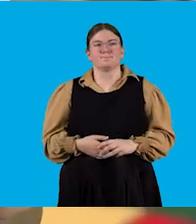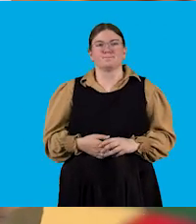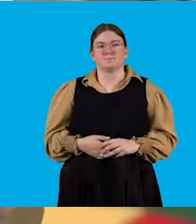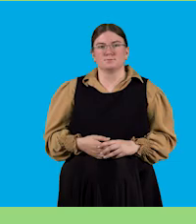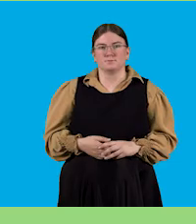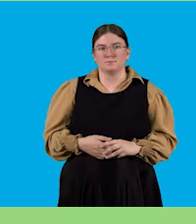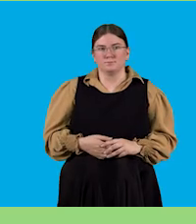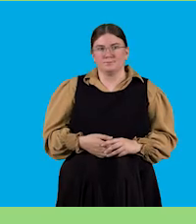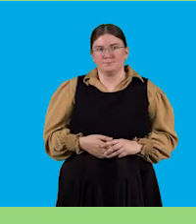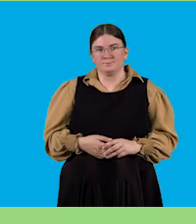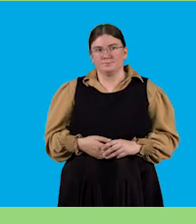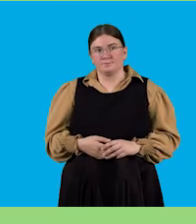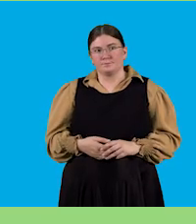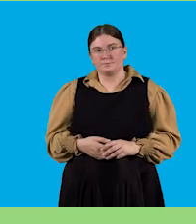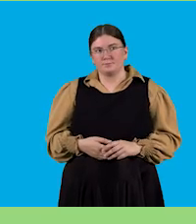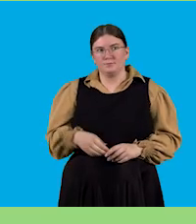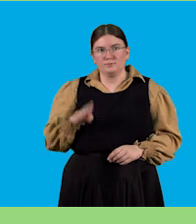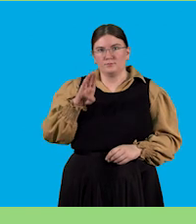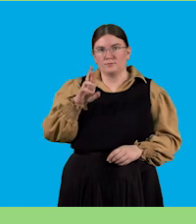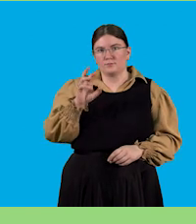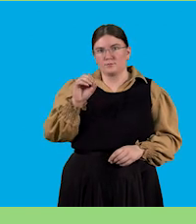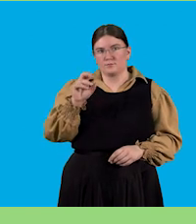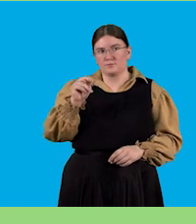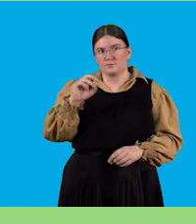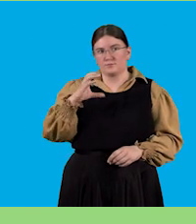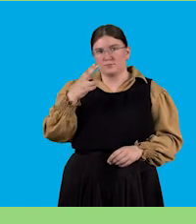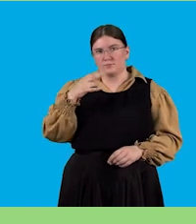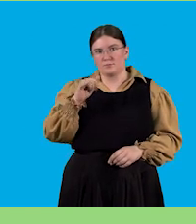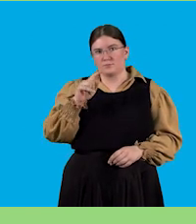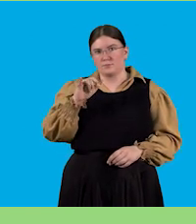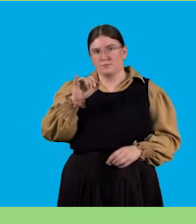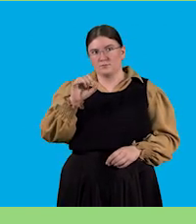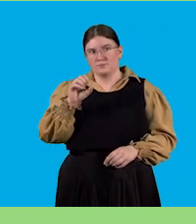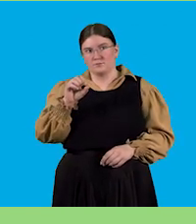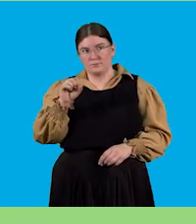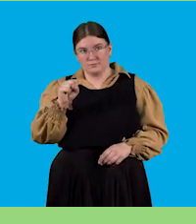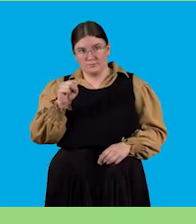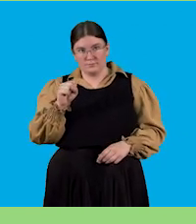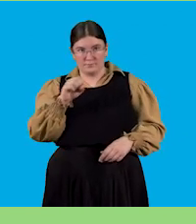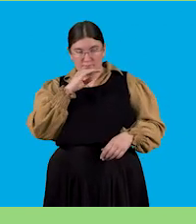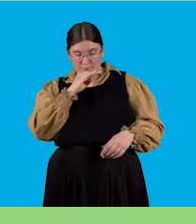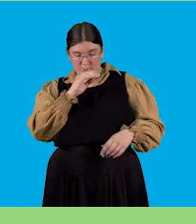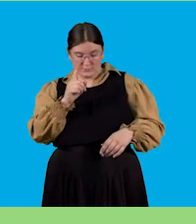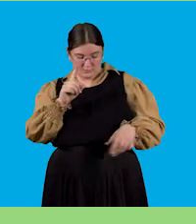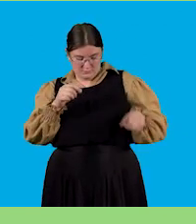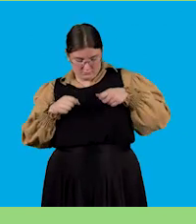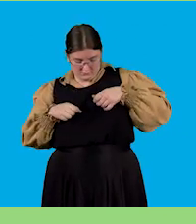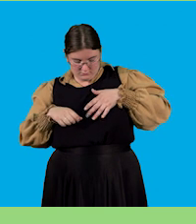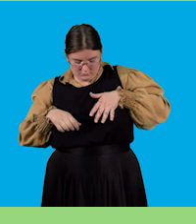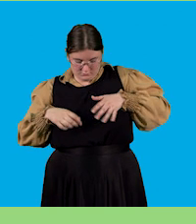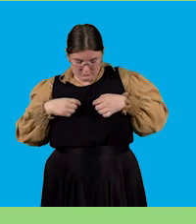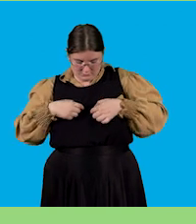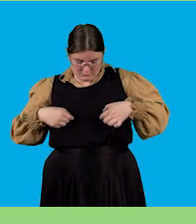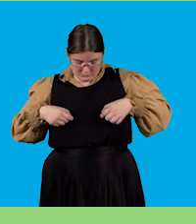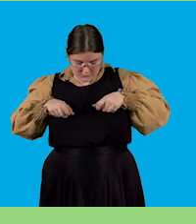affected. Okay. With bronchitis, inflamed lining of the bronchi due to